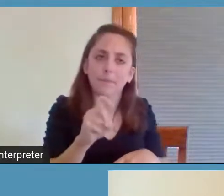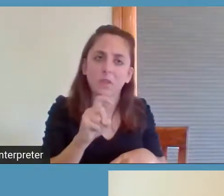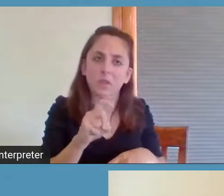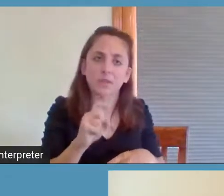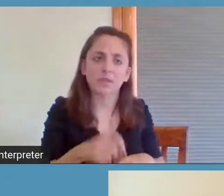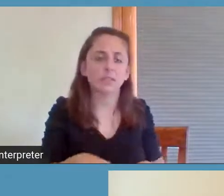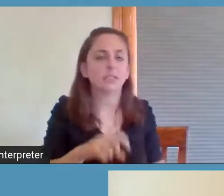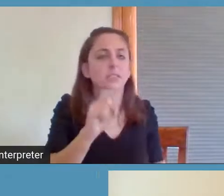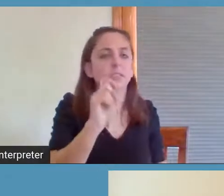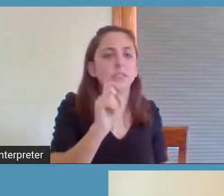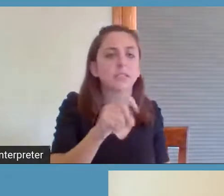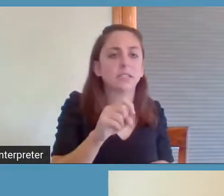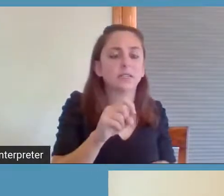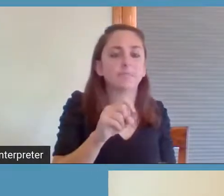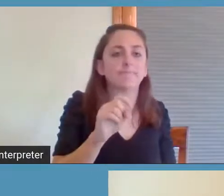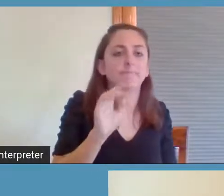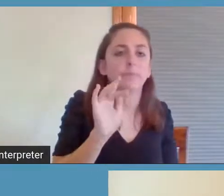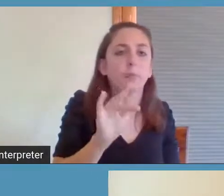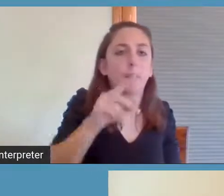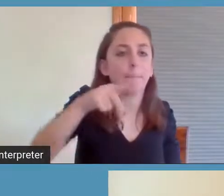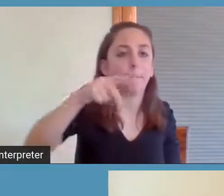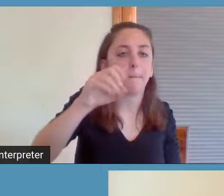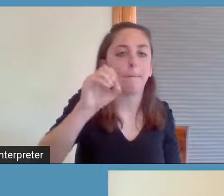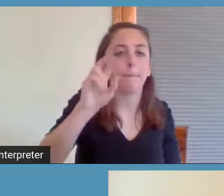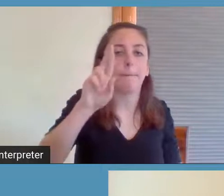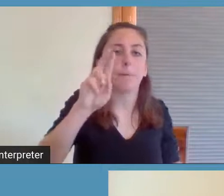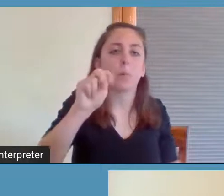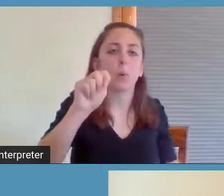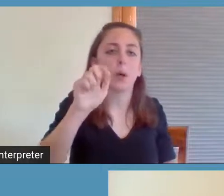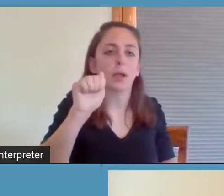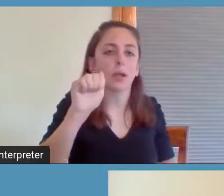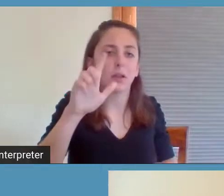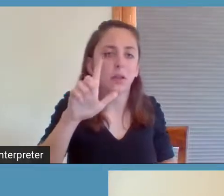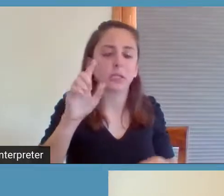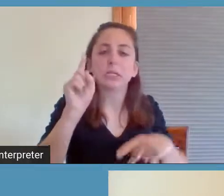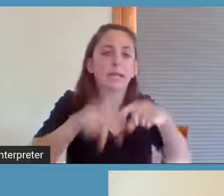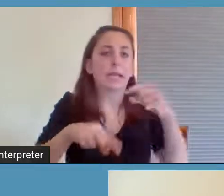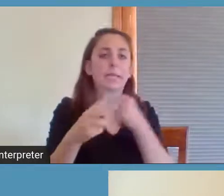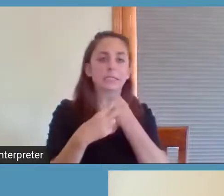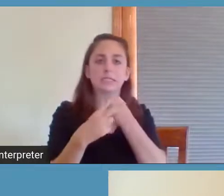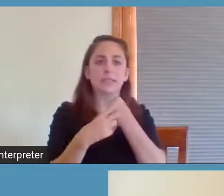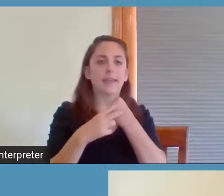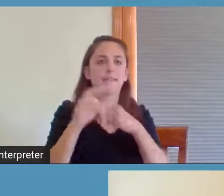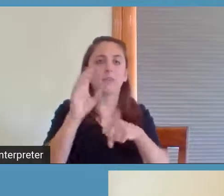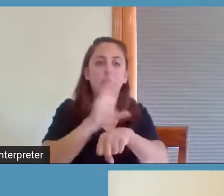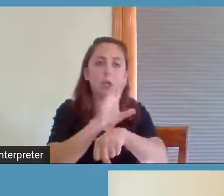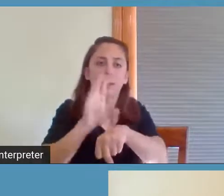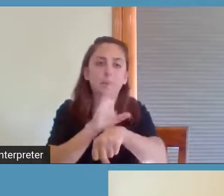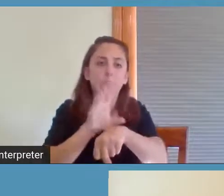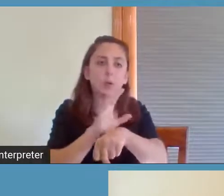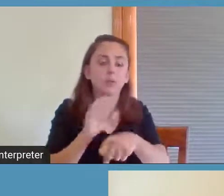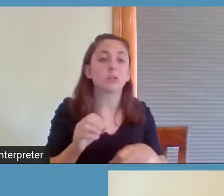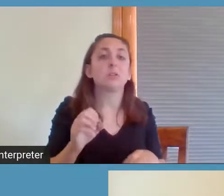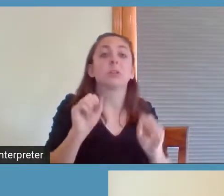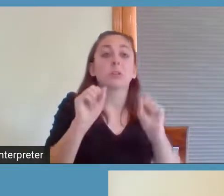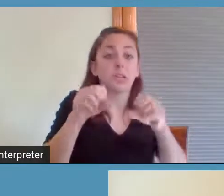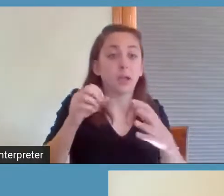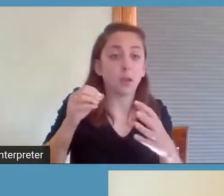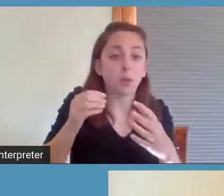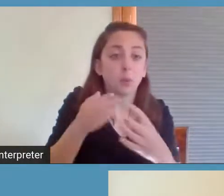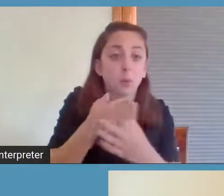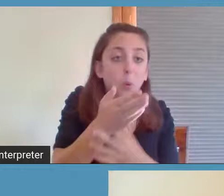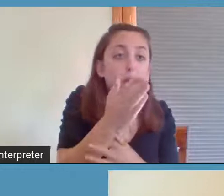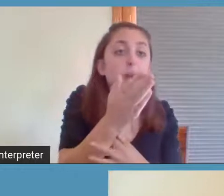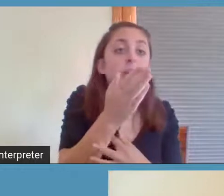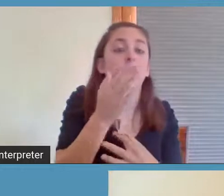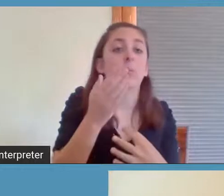portal into the space, and so you can't save it to your computer. You can do a walkthrough and record the way that the Second Life